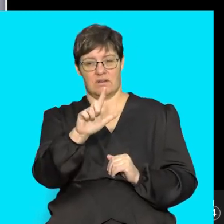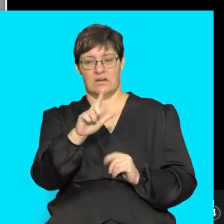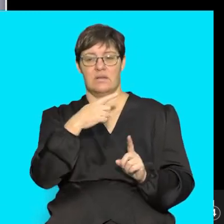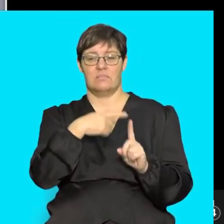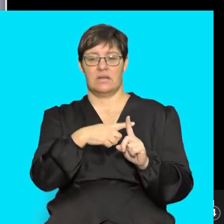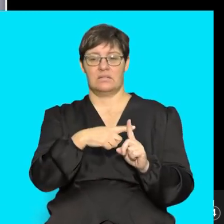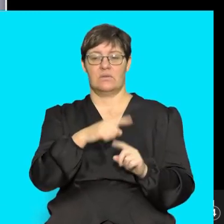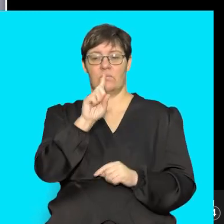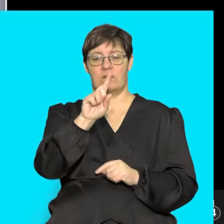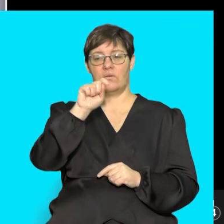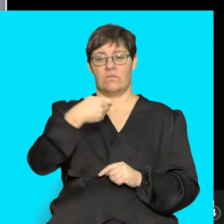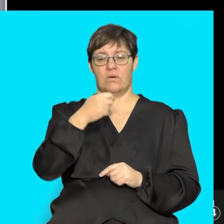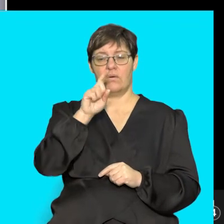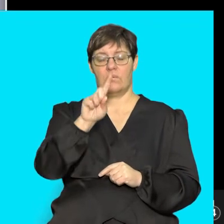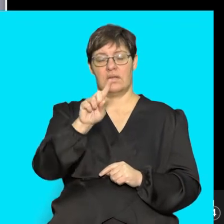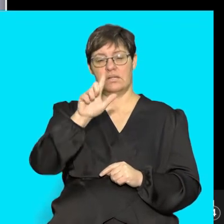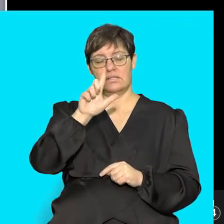5.07 plus